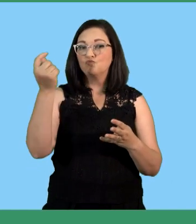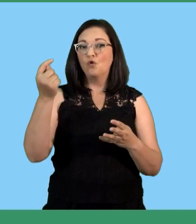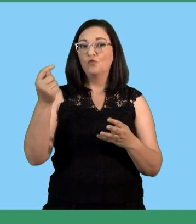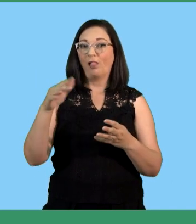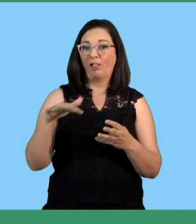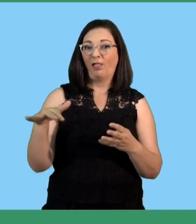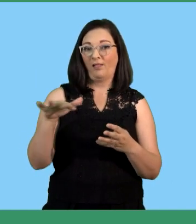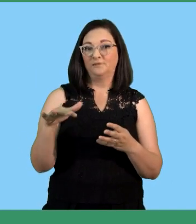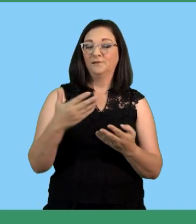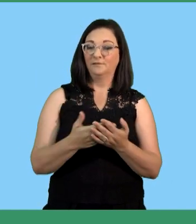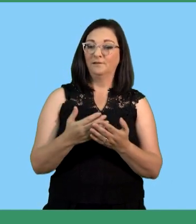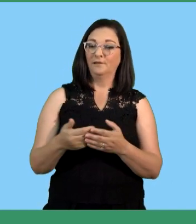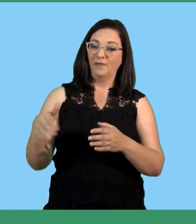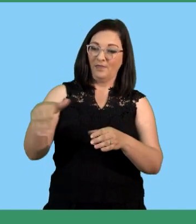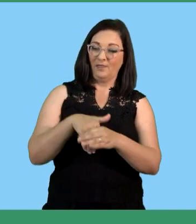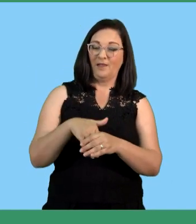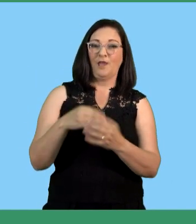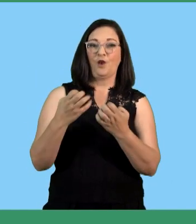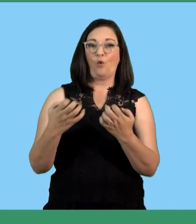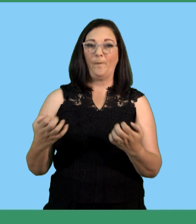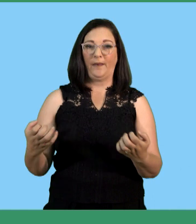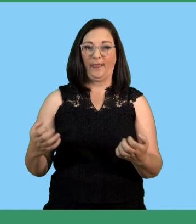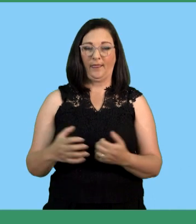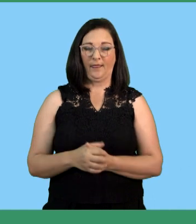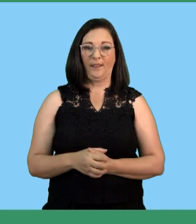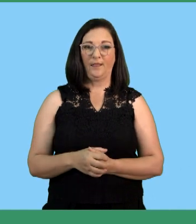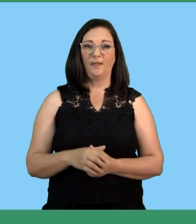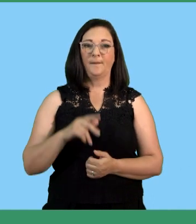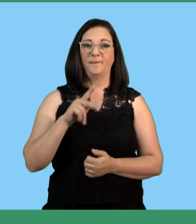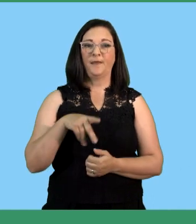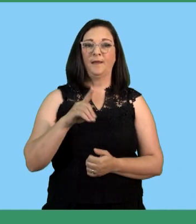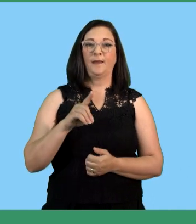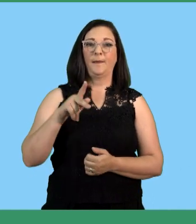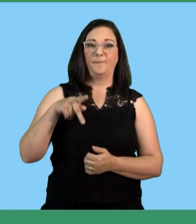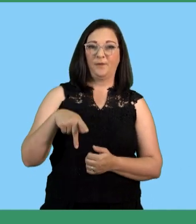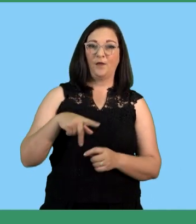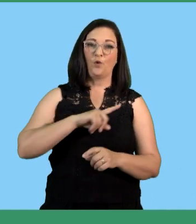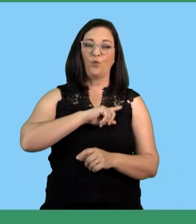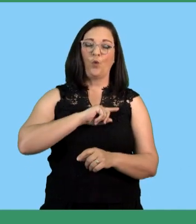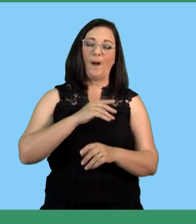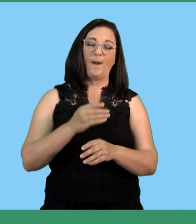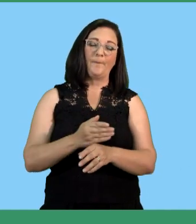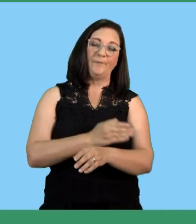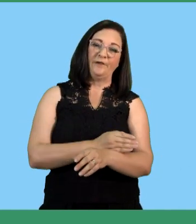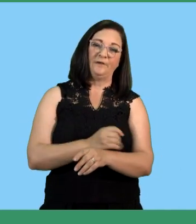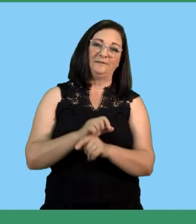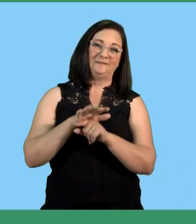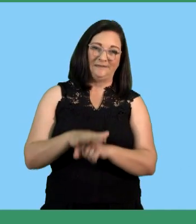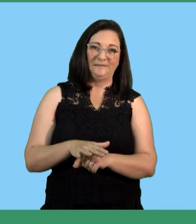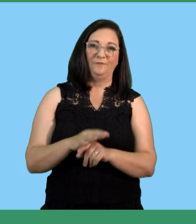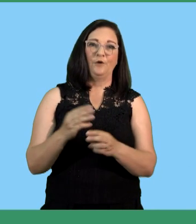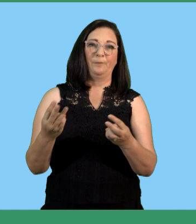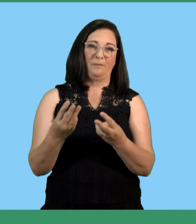in the economy. So all of these are also known as the PDPs, or you can call them the previously